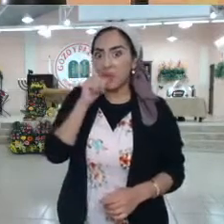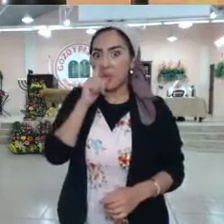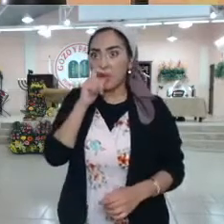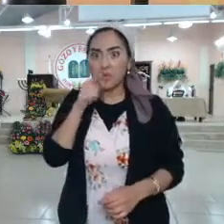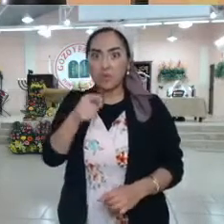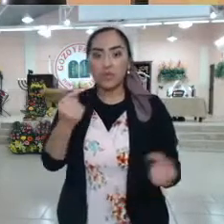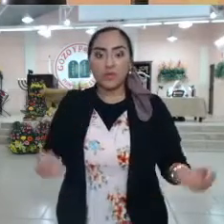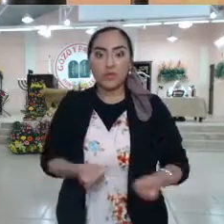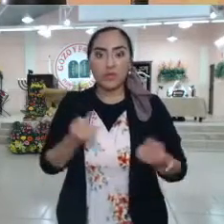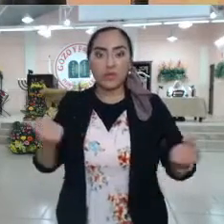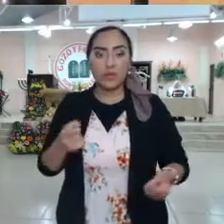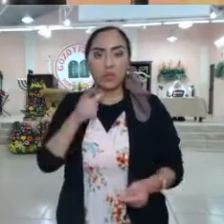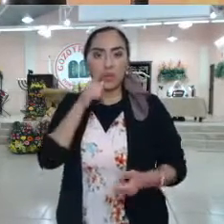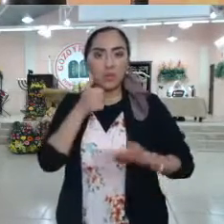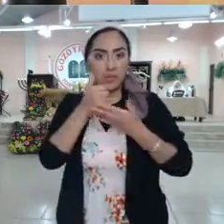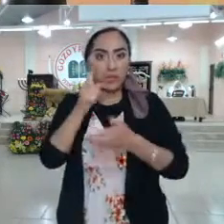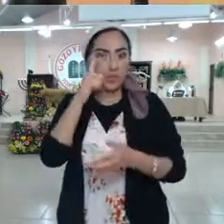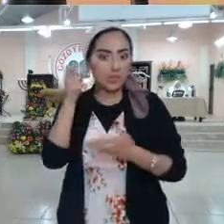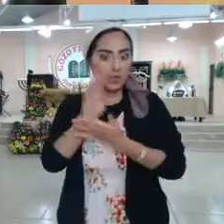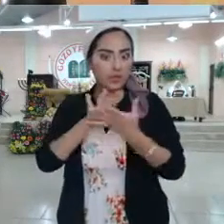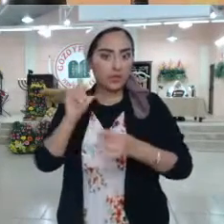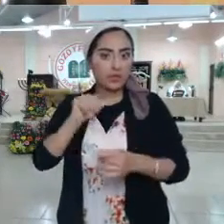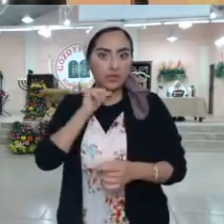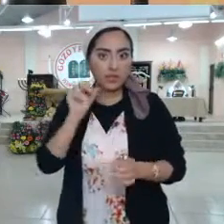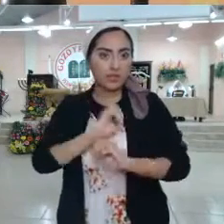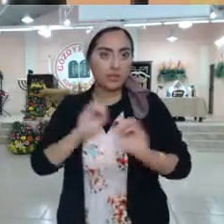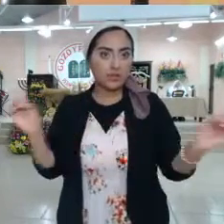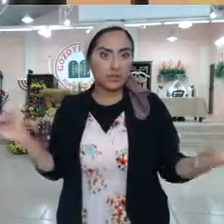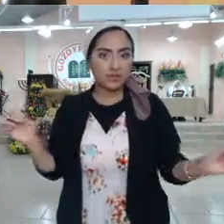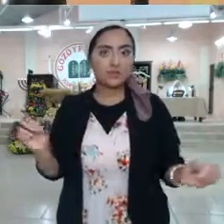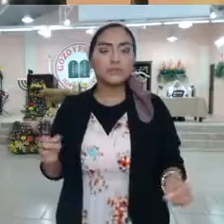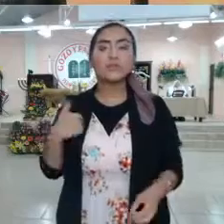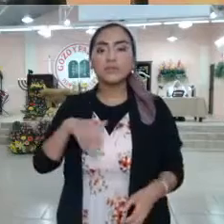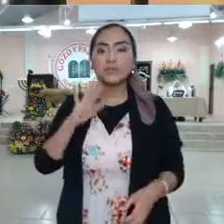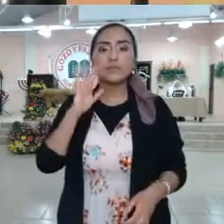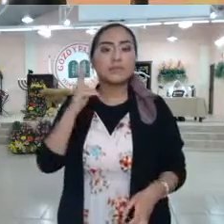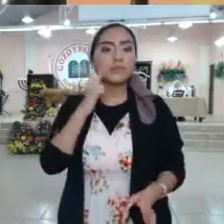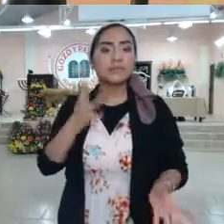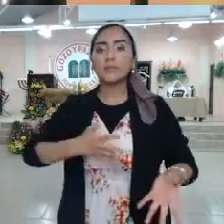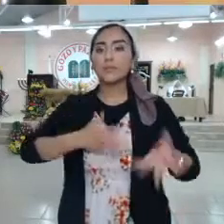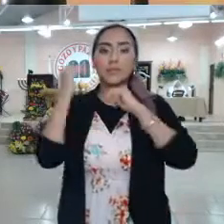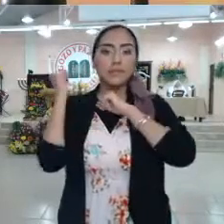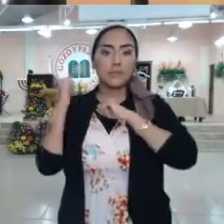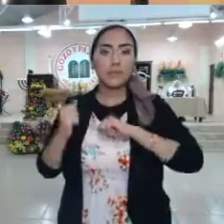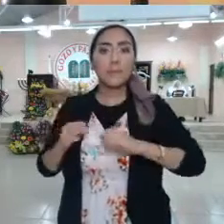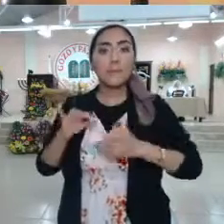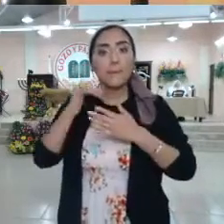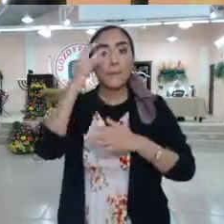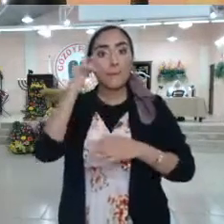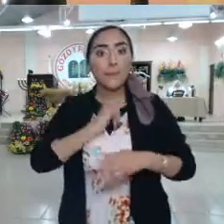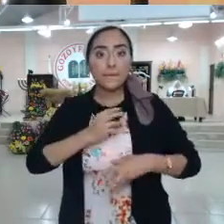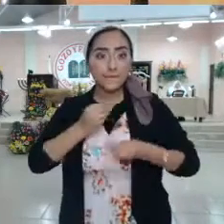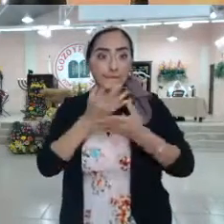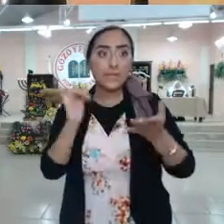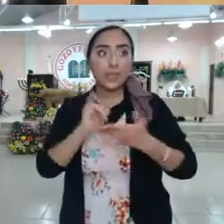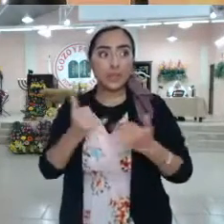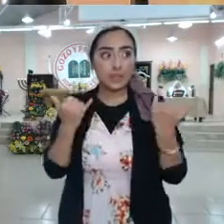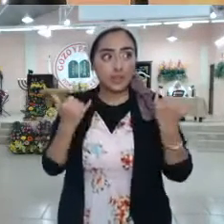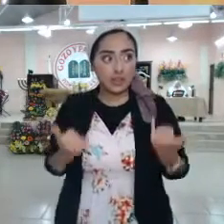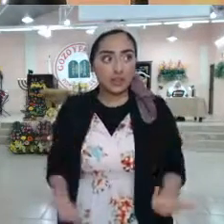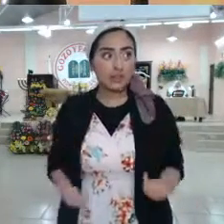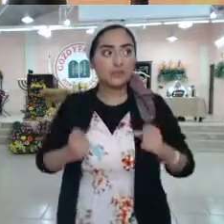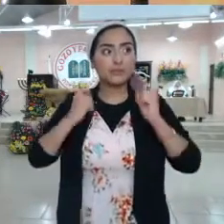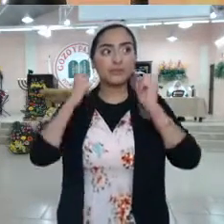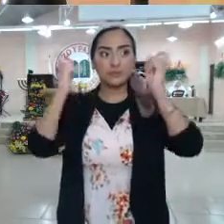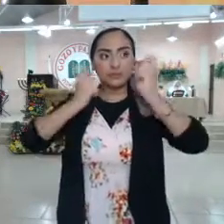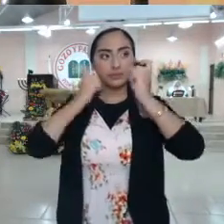si pecas? we don't know who baptized Ruach you if you Kodesh commit no. a sin, because the O sea, Ruach Kodesh se was va not a the one ver de that did it. So inmediato. it is going to be Por seen eso te digo immediately. que That's es en why esta I'm telling you fiesta that it